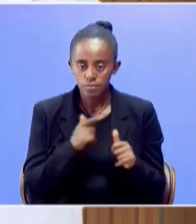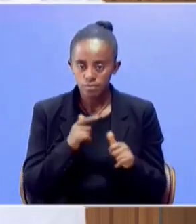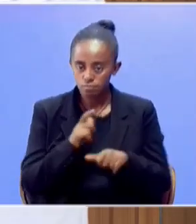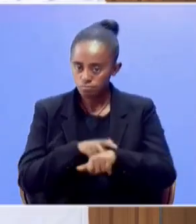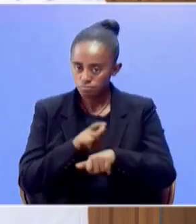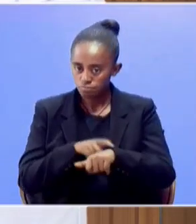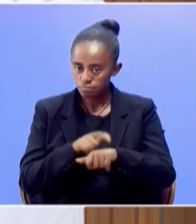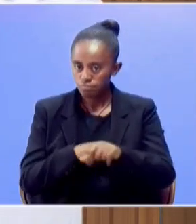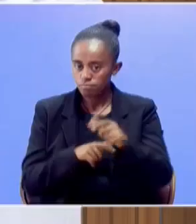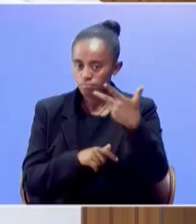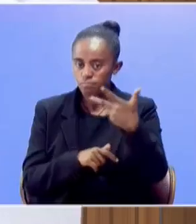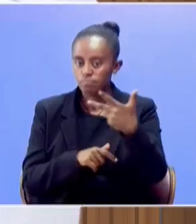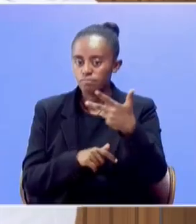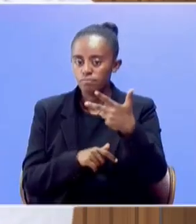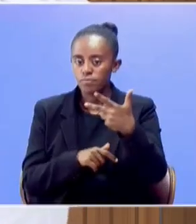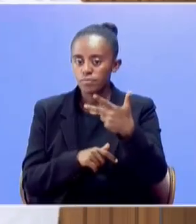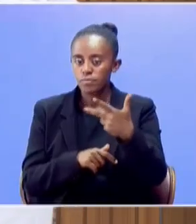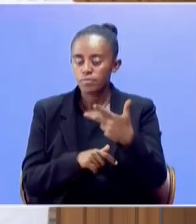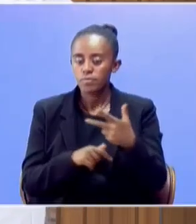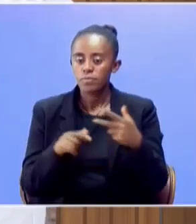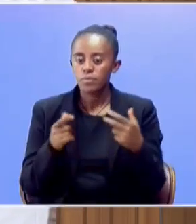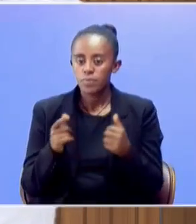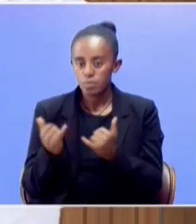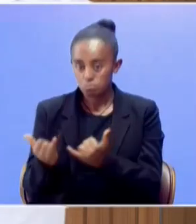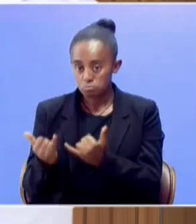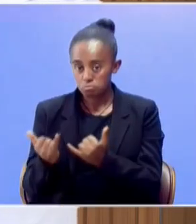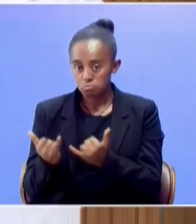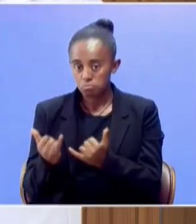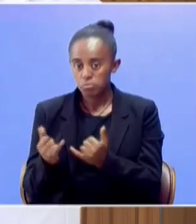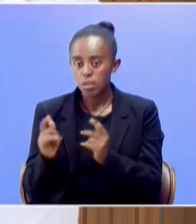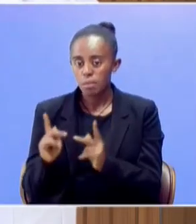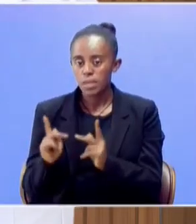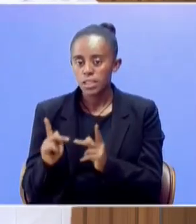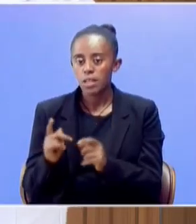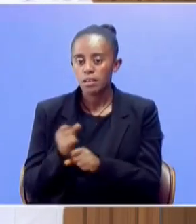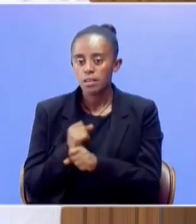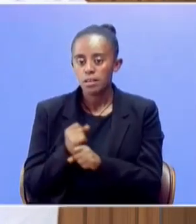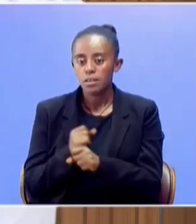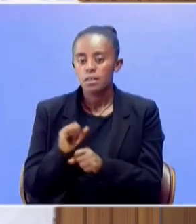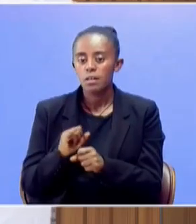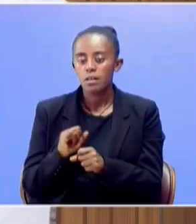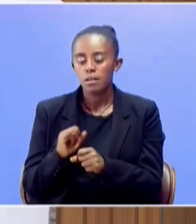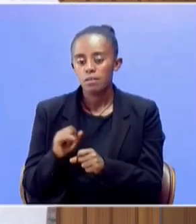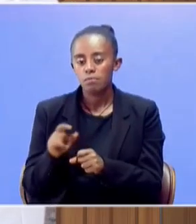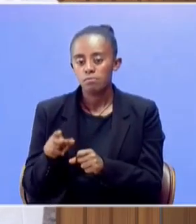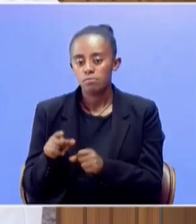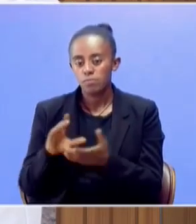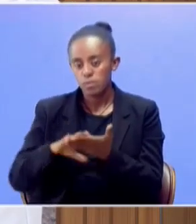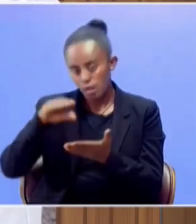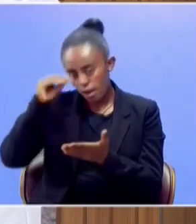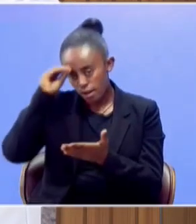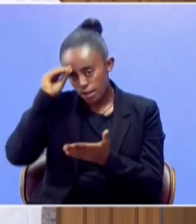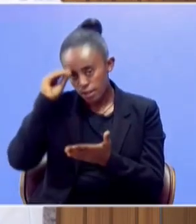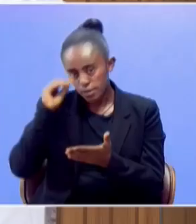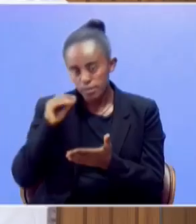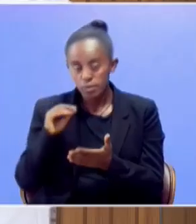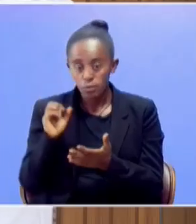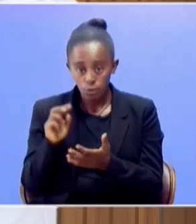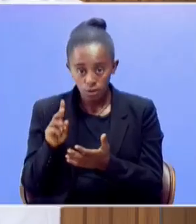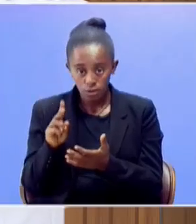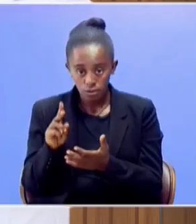into 3. The recent one, or the present action, how do we tell? I learn, all